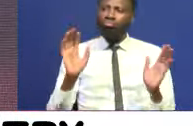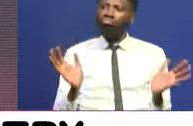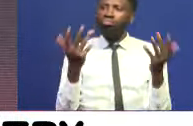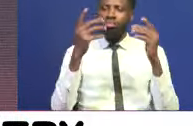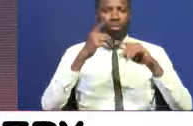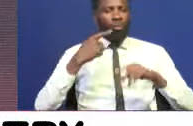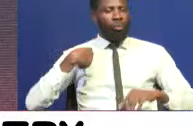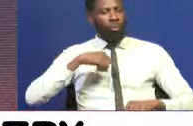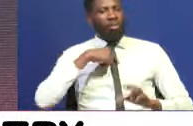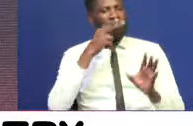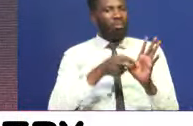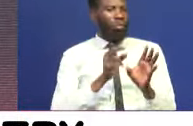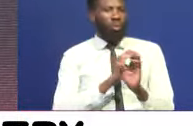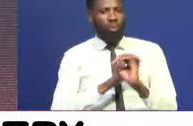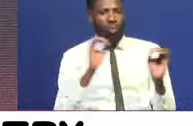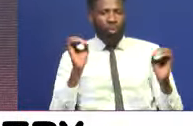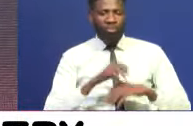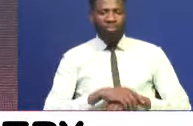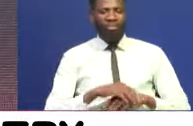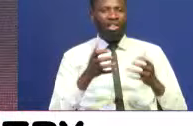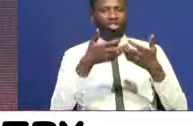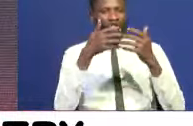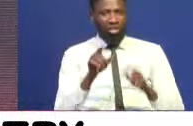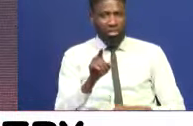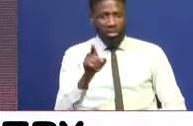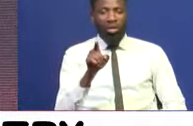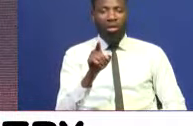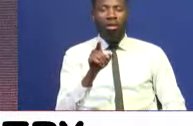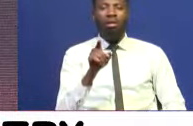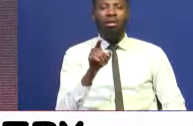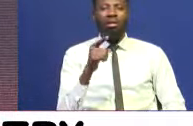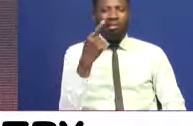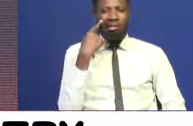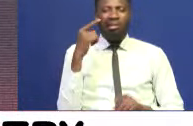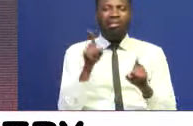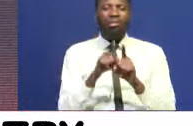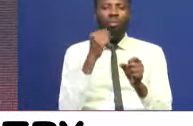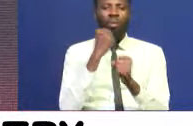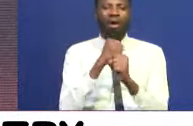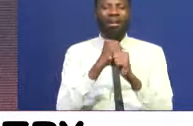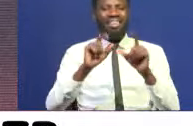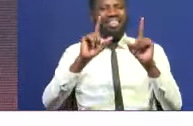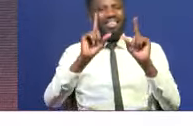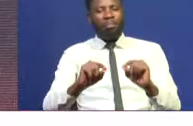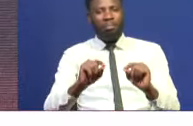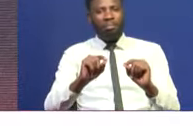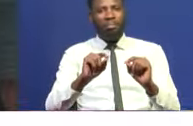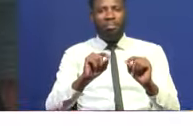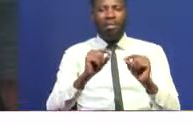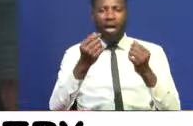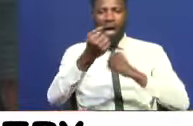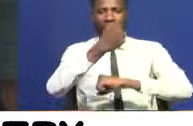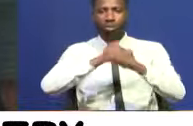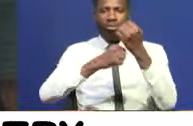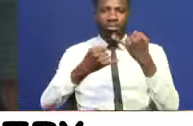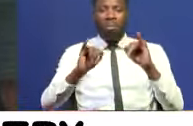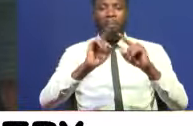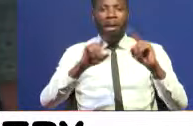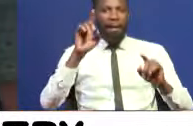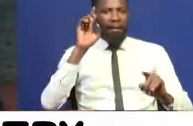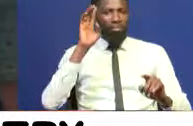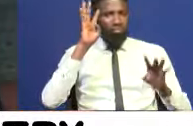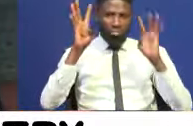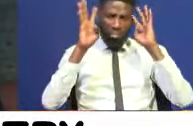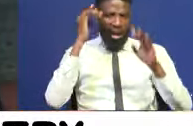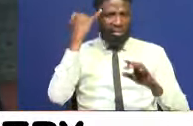Engineers are considered spanner boys, only good at implementation and not conceptualization. Mama Ida Odinga,